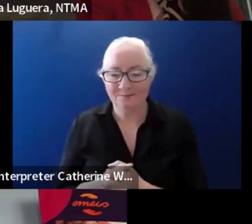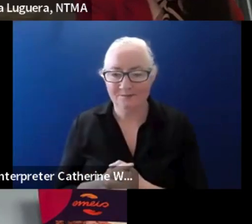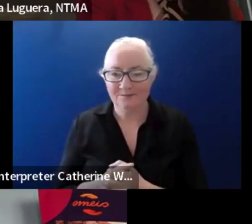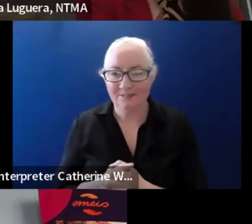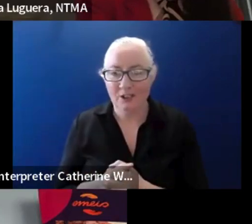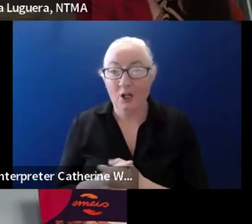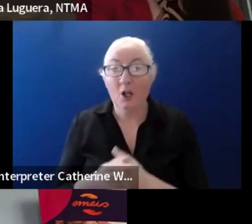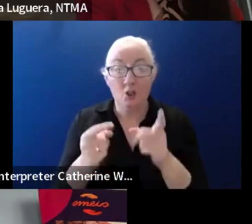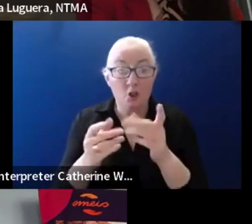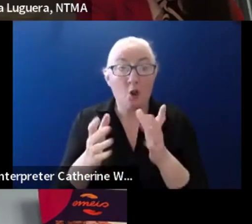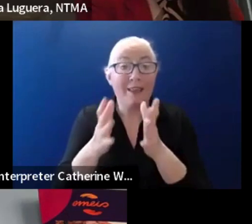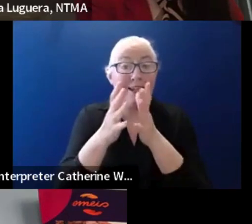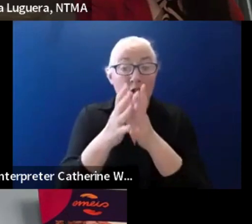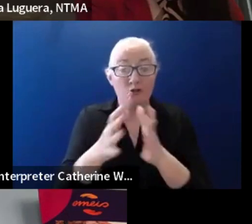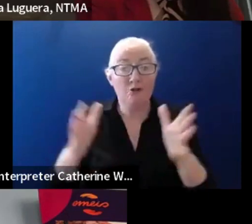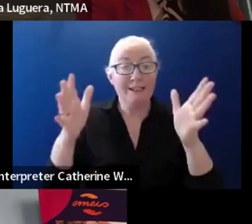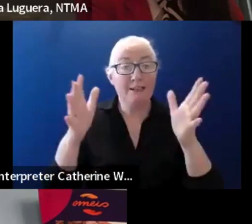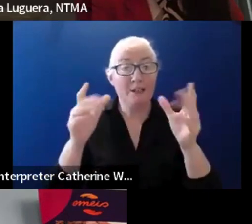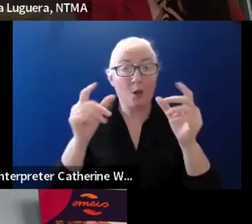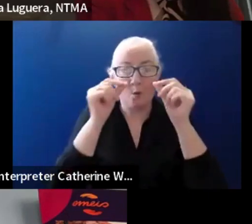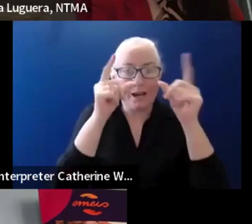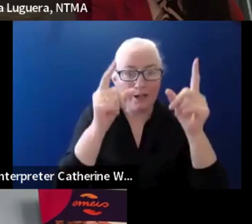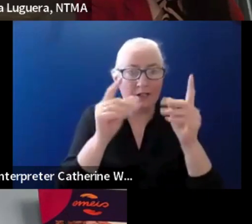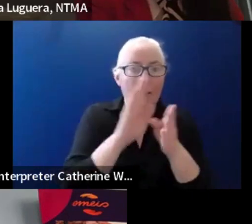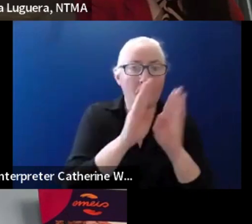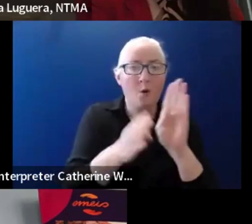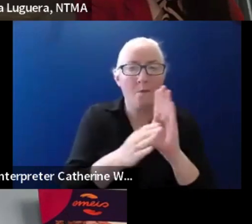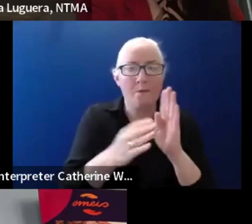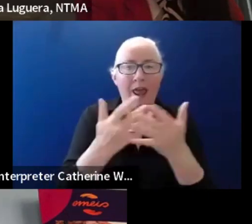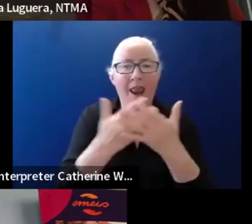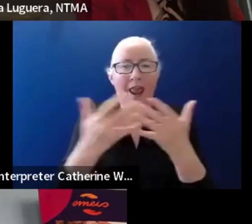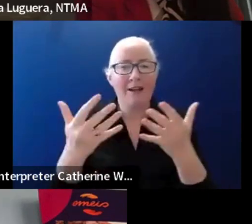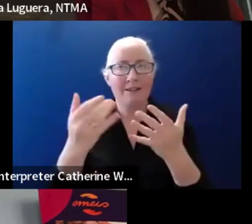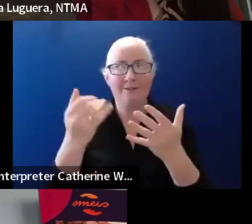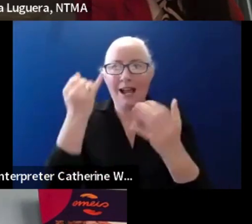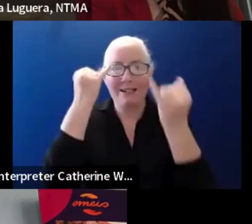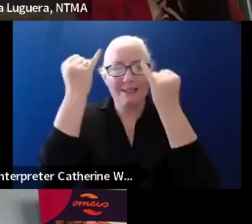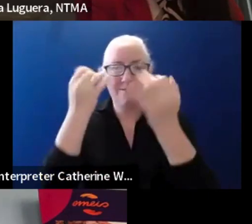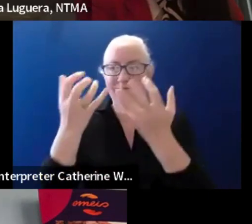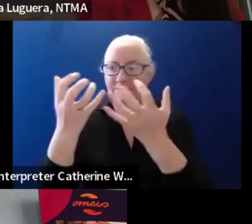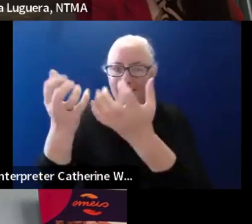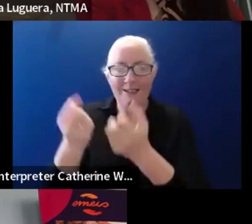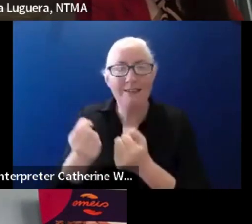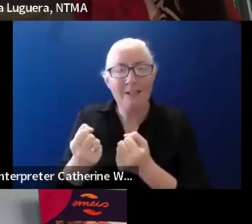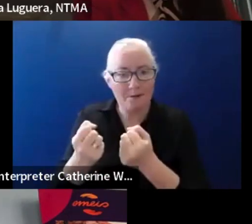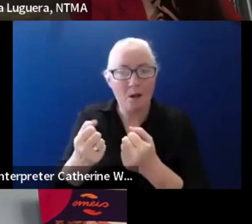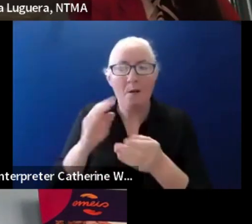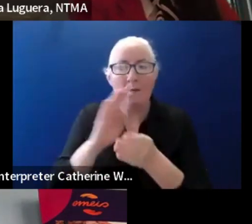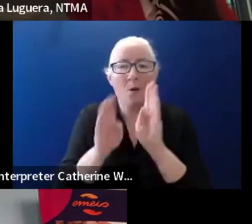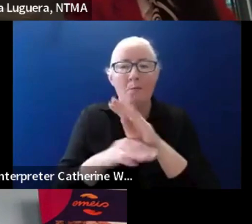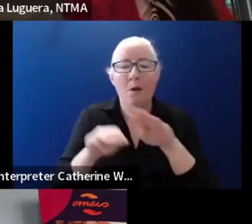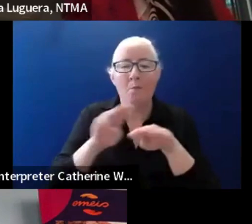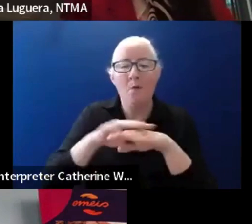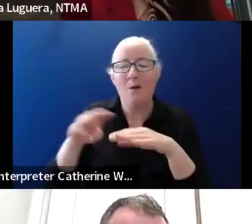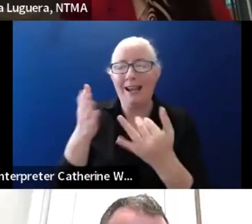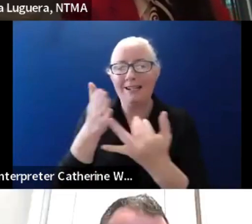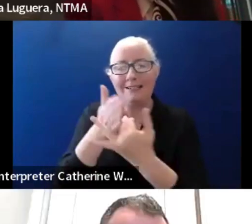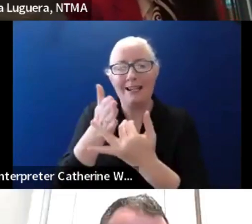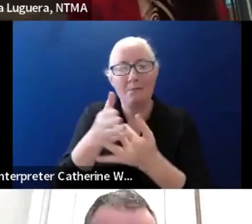And the increased awareness that's led to the adoption of a lot of initiatives to create a more accessible work